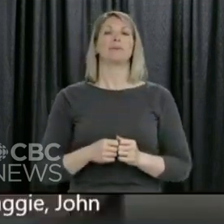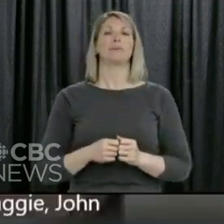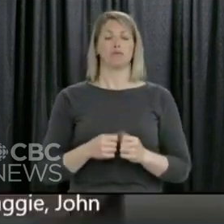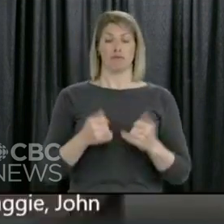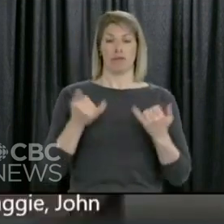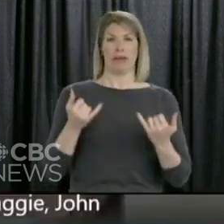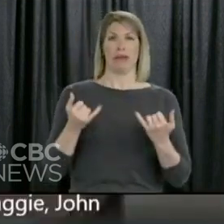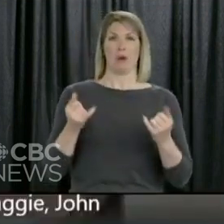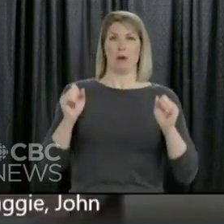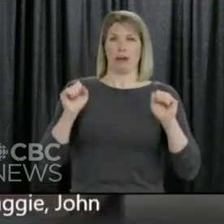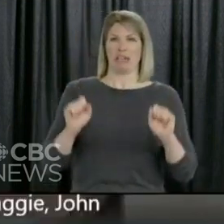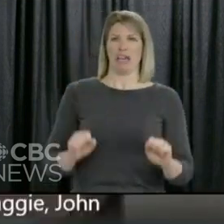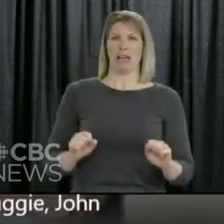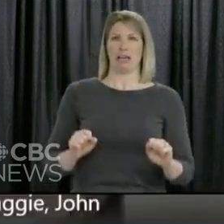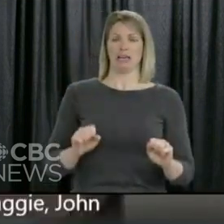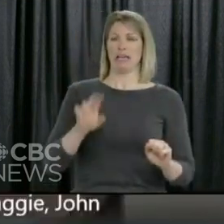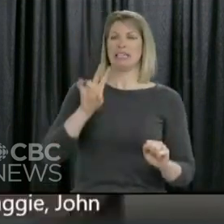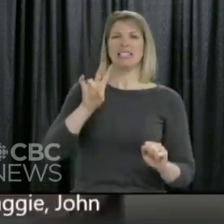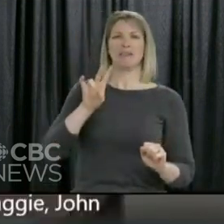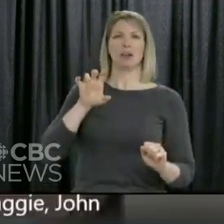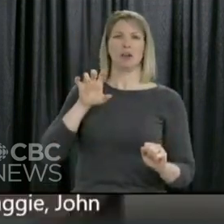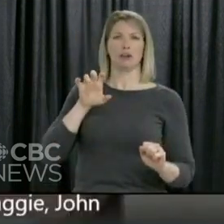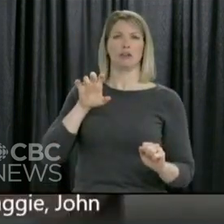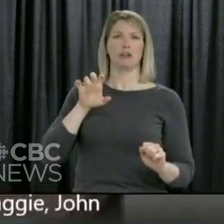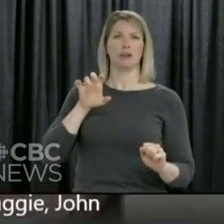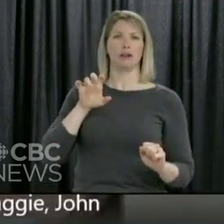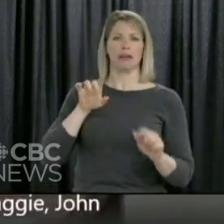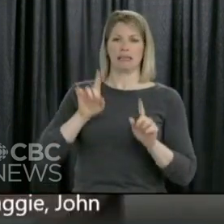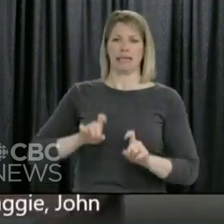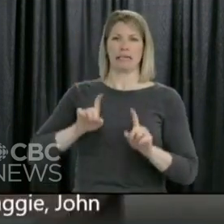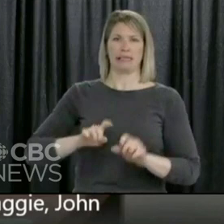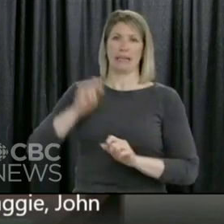do 700 tests per day.